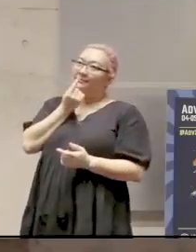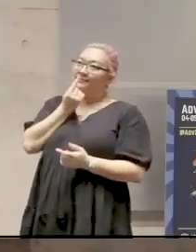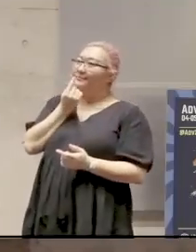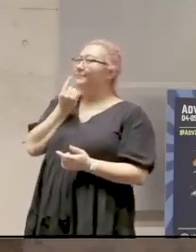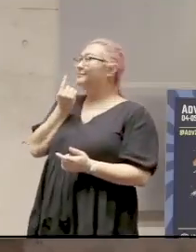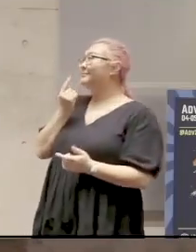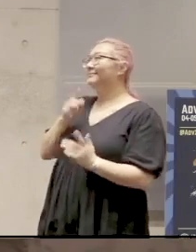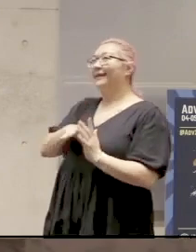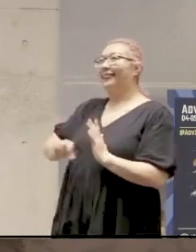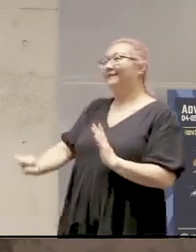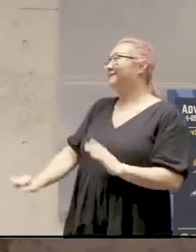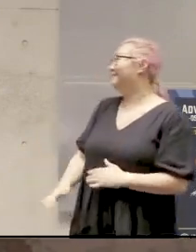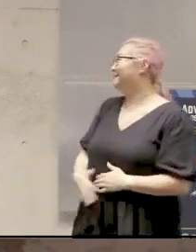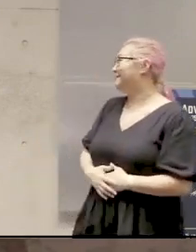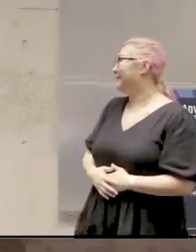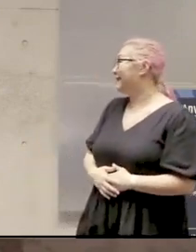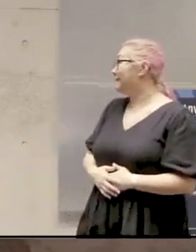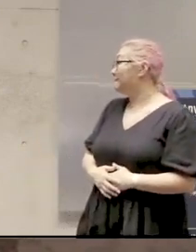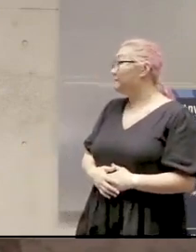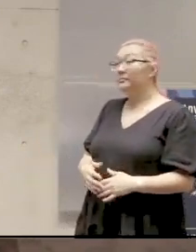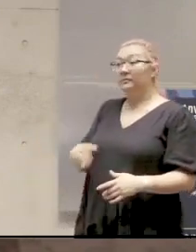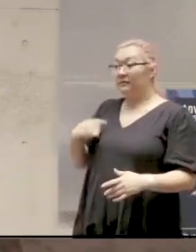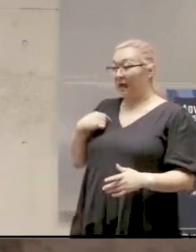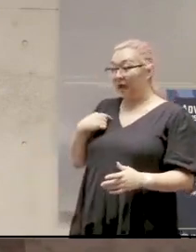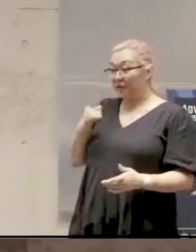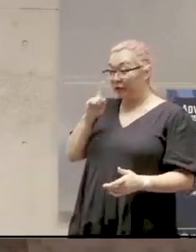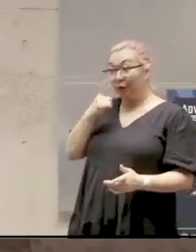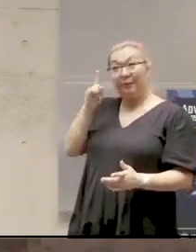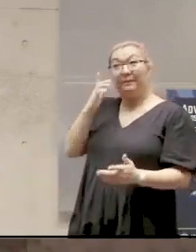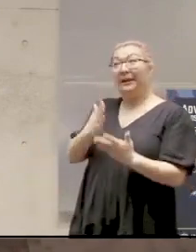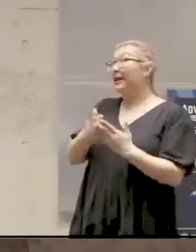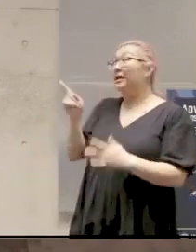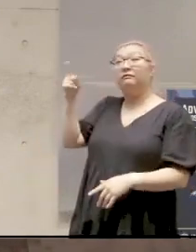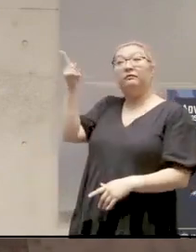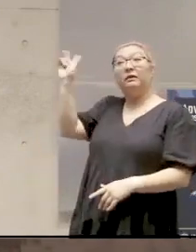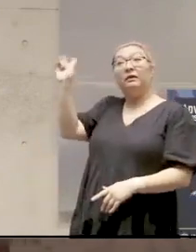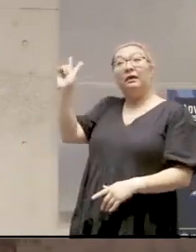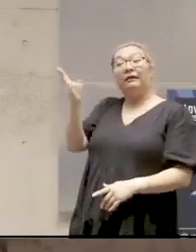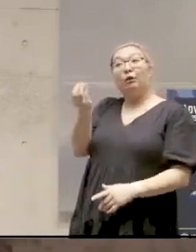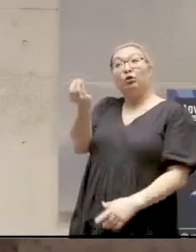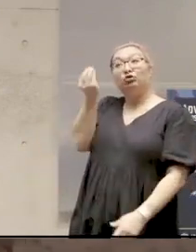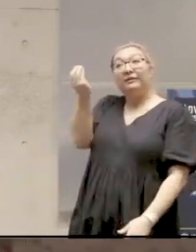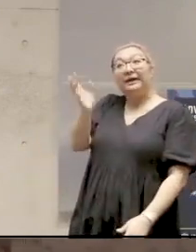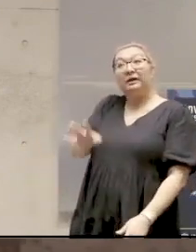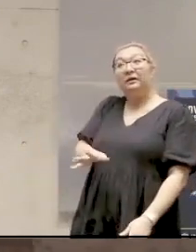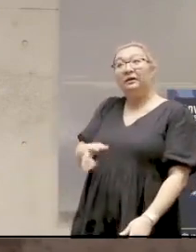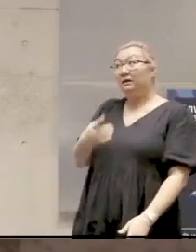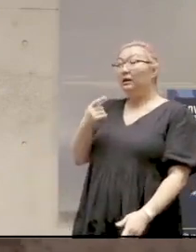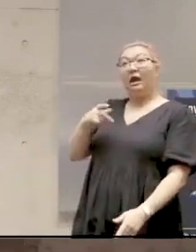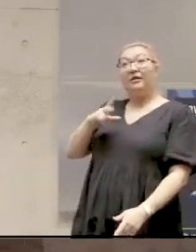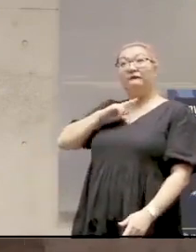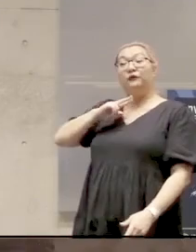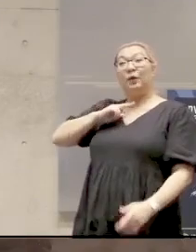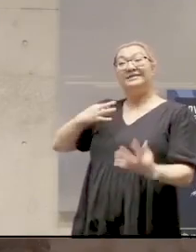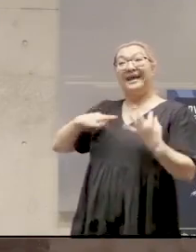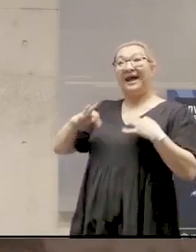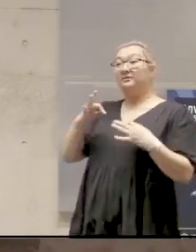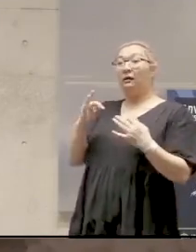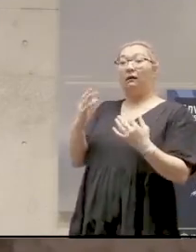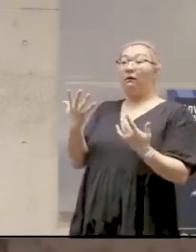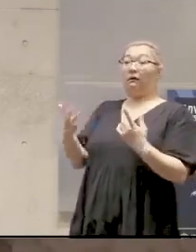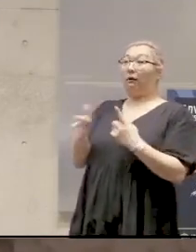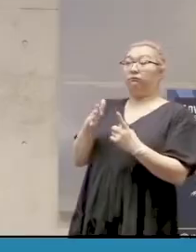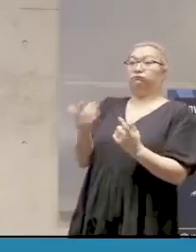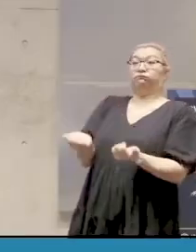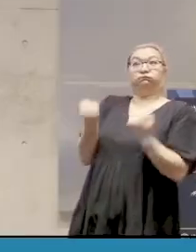Absolutely extraordinary. I just couldn't believe those men were Greek. I was so convinced by the dubbing. My